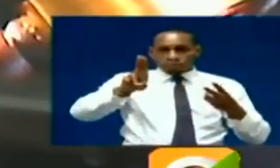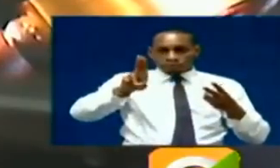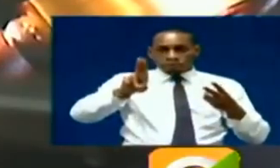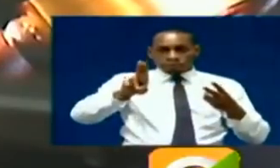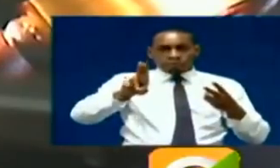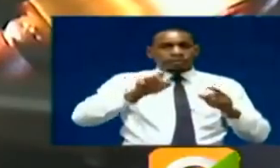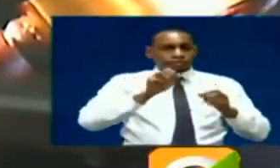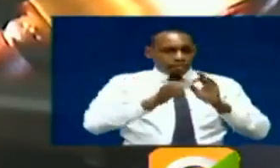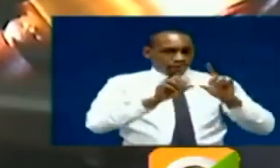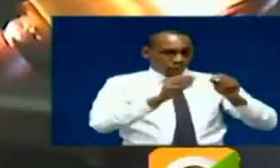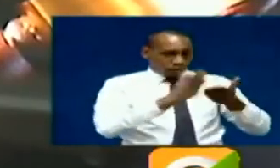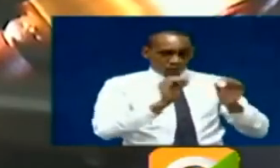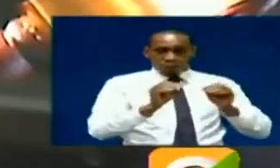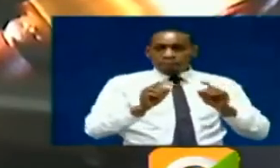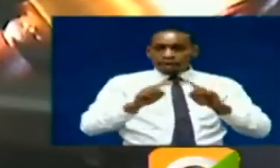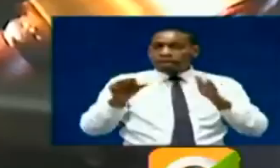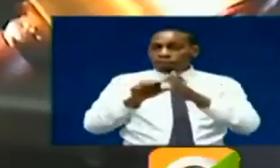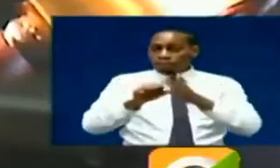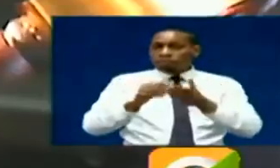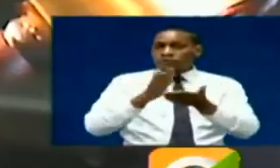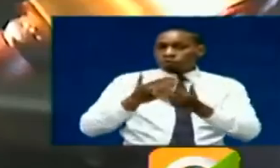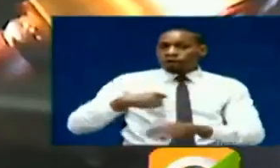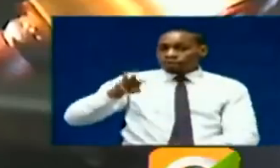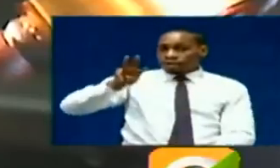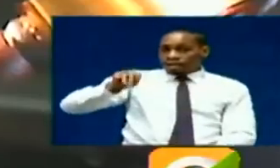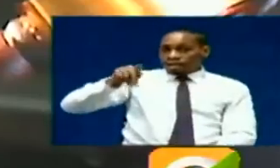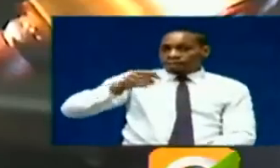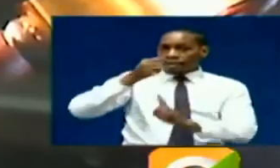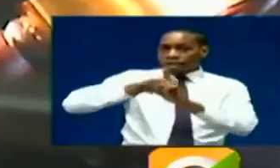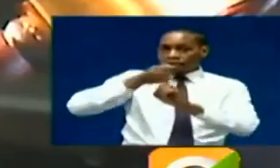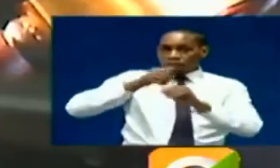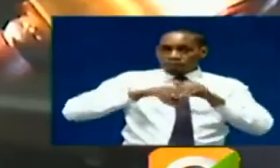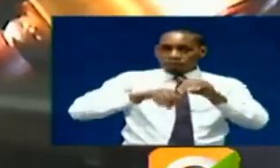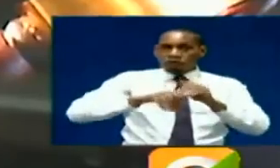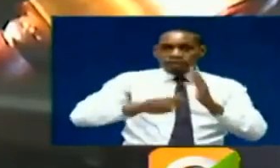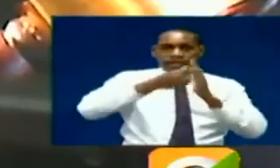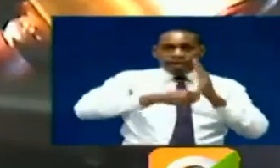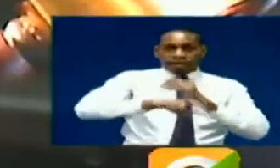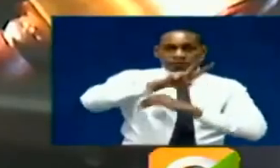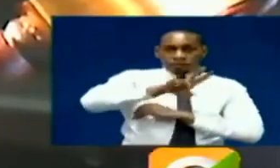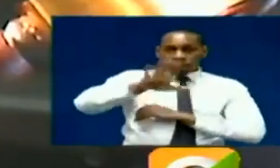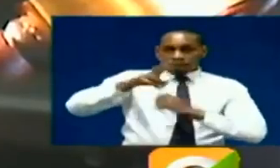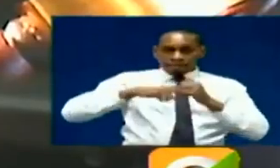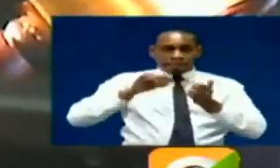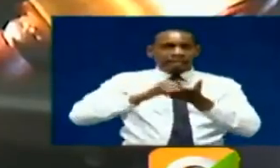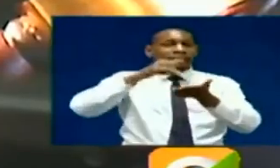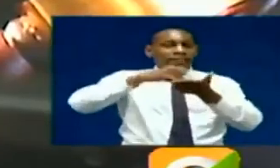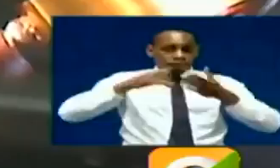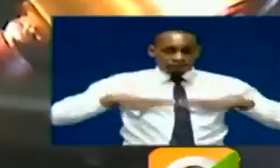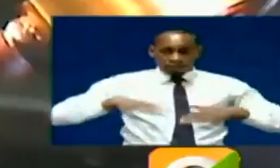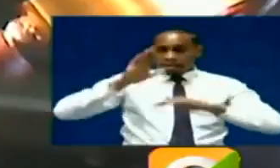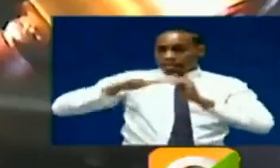be a problem with the fact that an MP would be pushing this through Article 257, which is a popular initiative, rather than